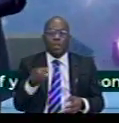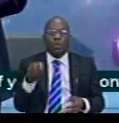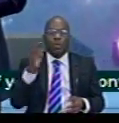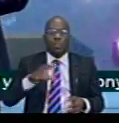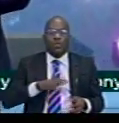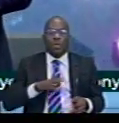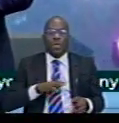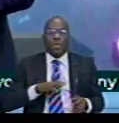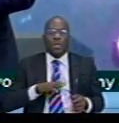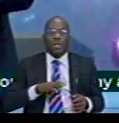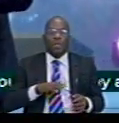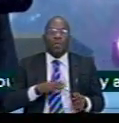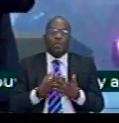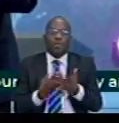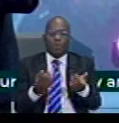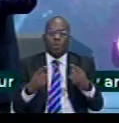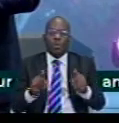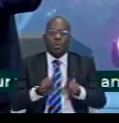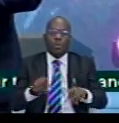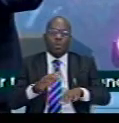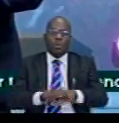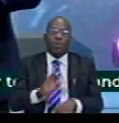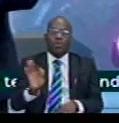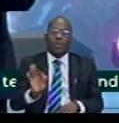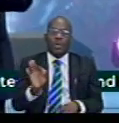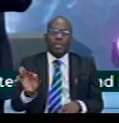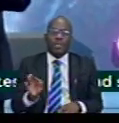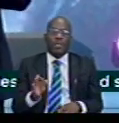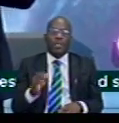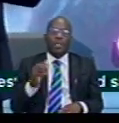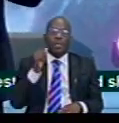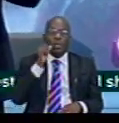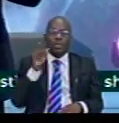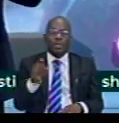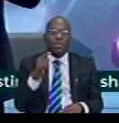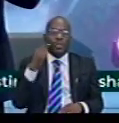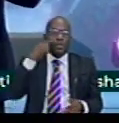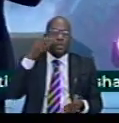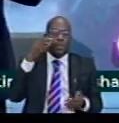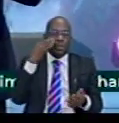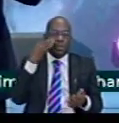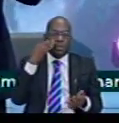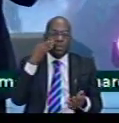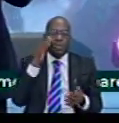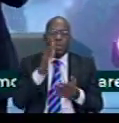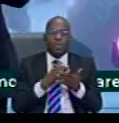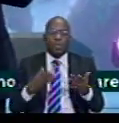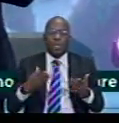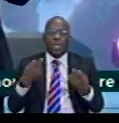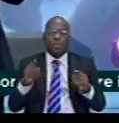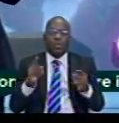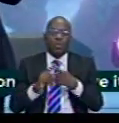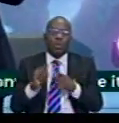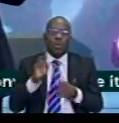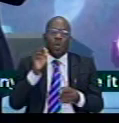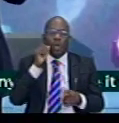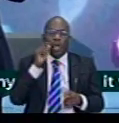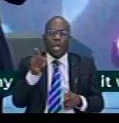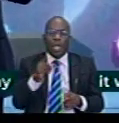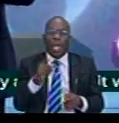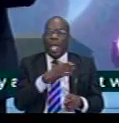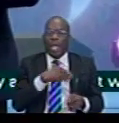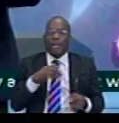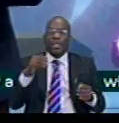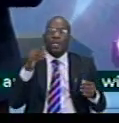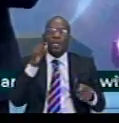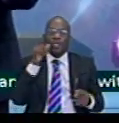did not know how it happened. But suddenly, she noticed that there was something that blocked her throat. And this was difficult for her to speak, and she was